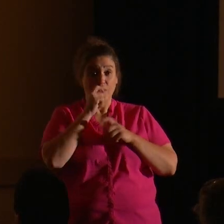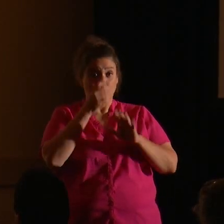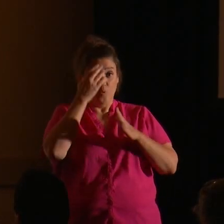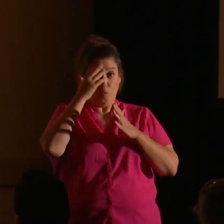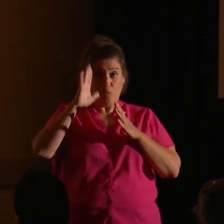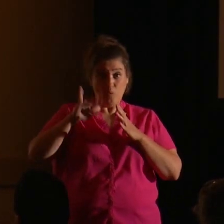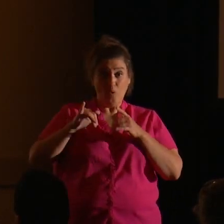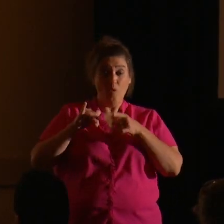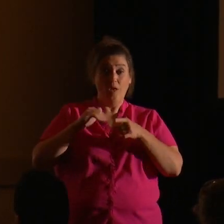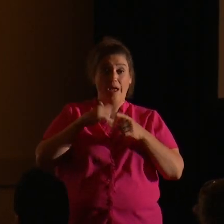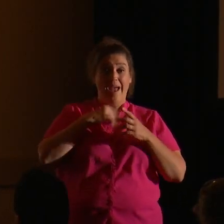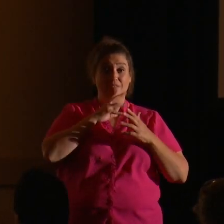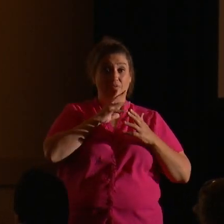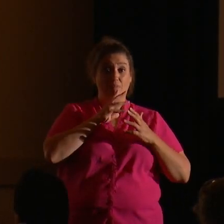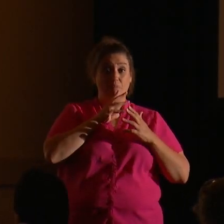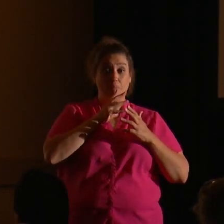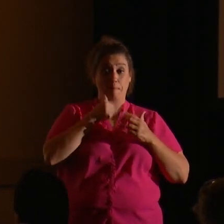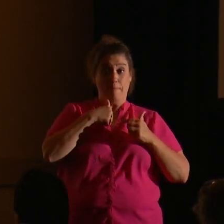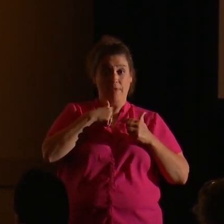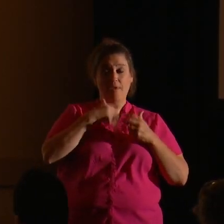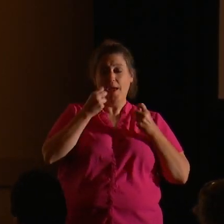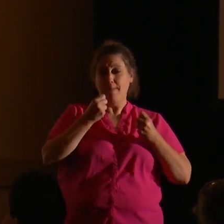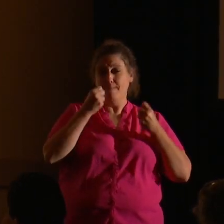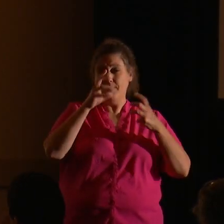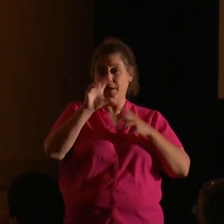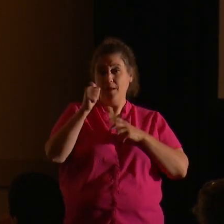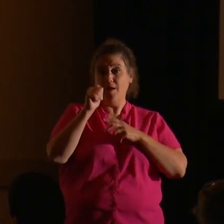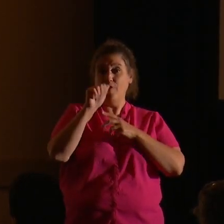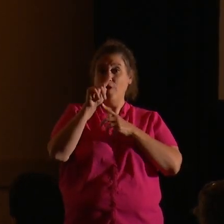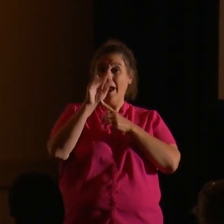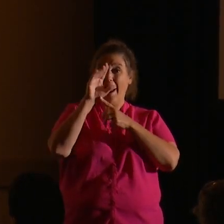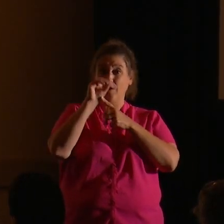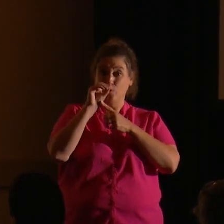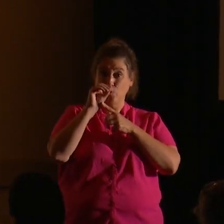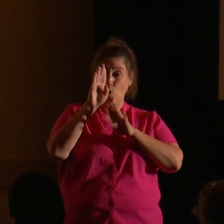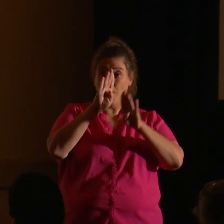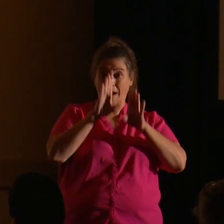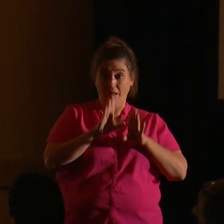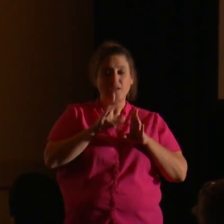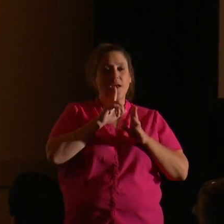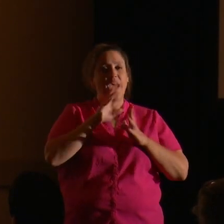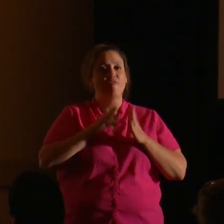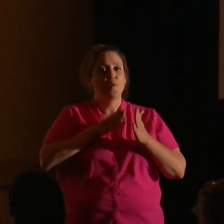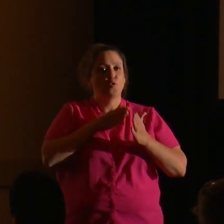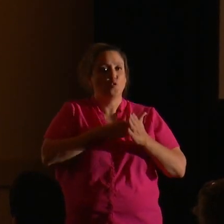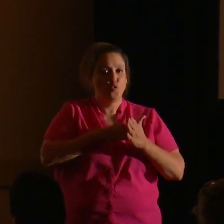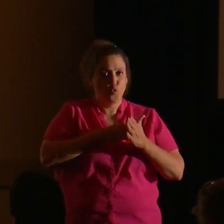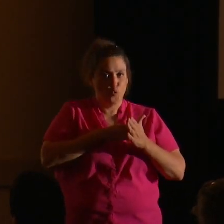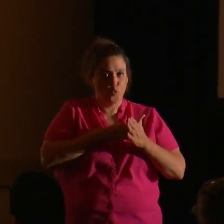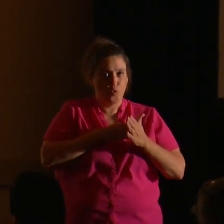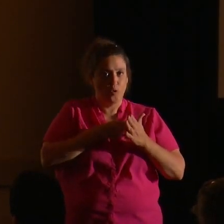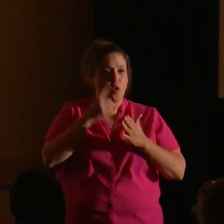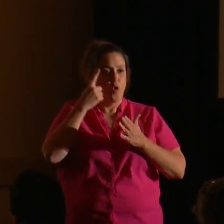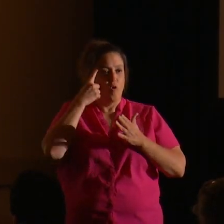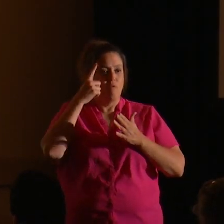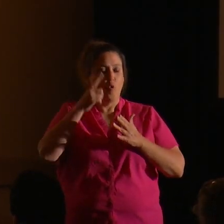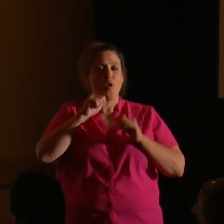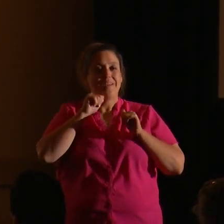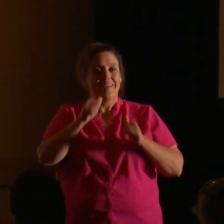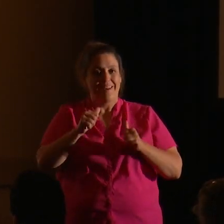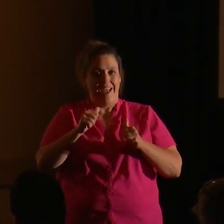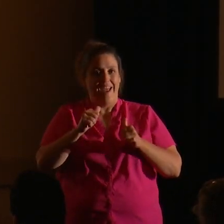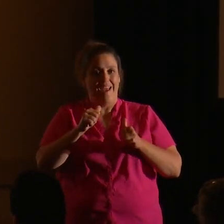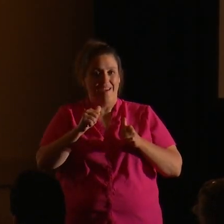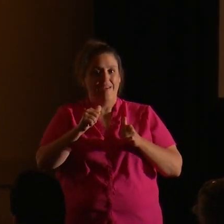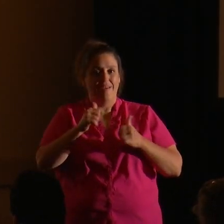along with a bunch of other astrobiologists and planetary scientists for denying the presence of life on Mars